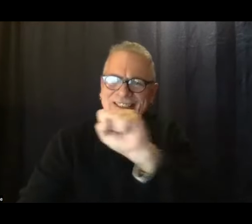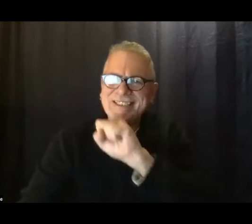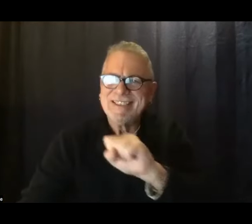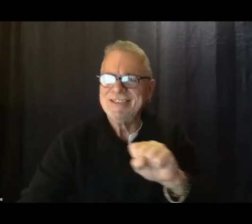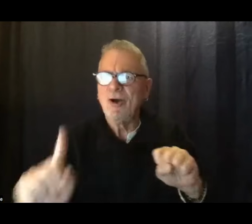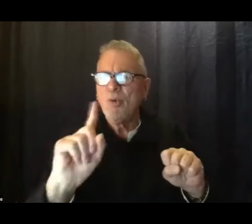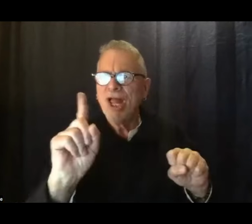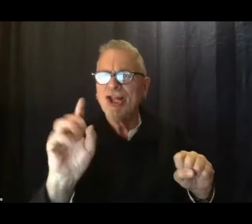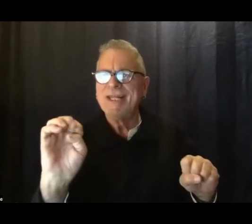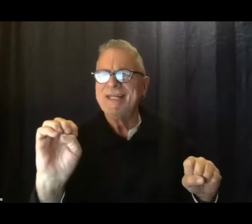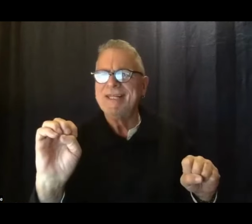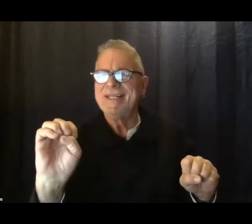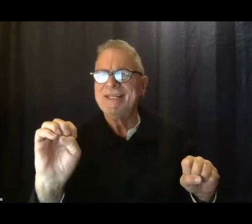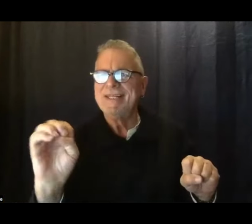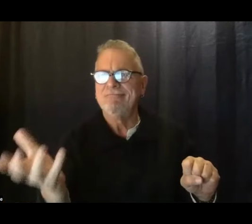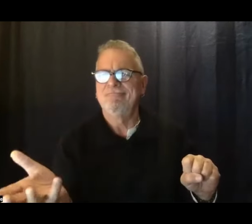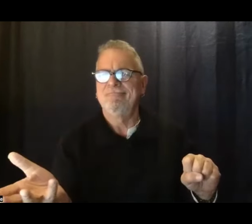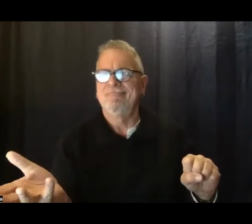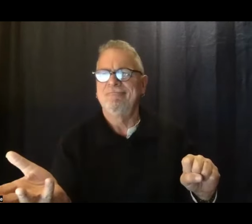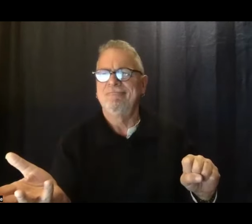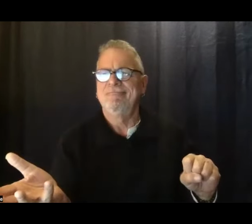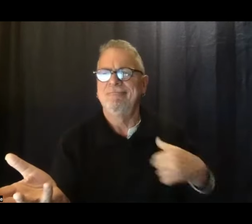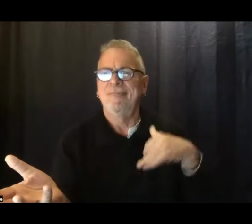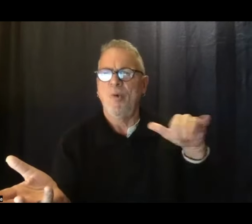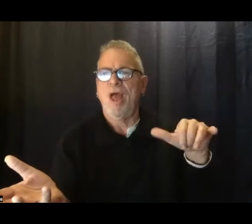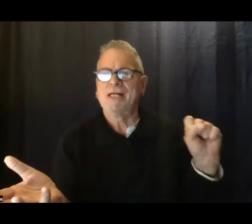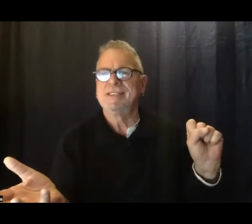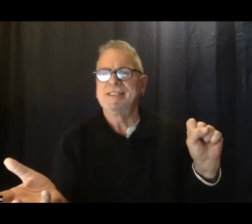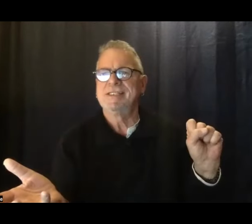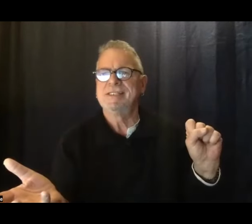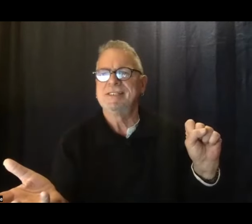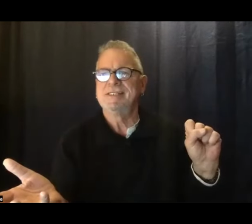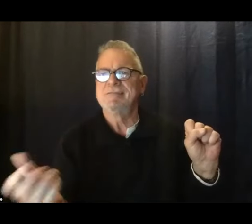Y-E-S, yes. But really it's Y to the S. Where'd the E go?